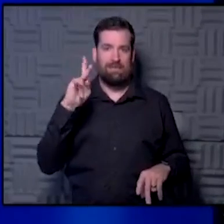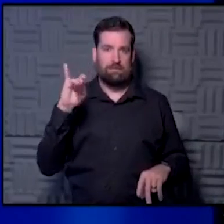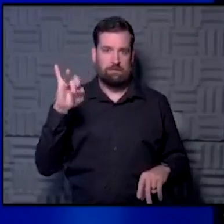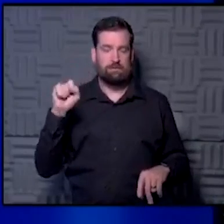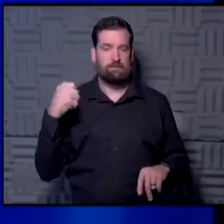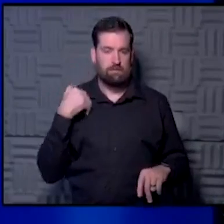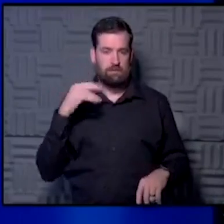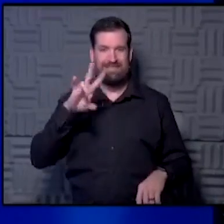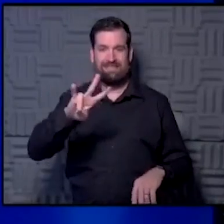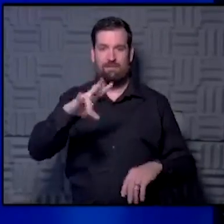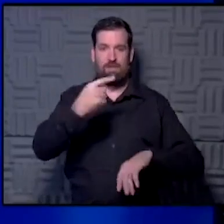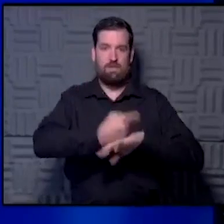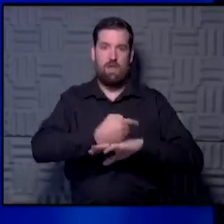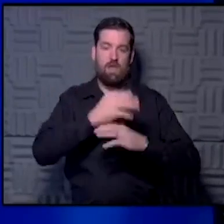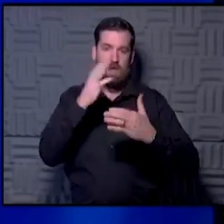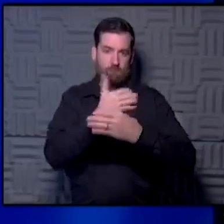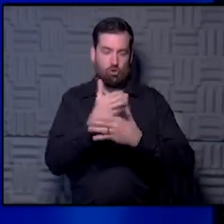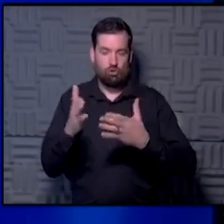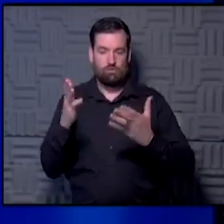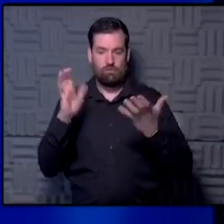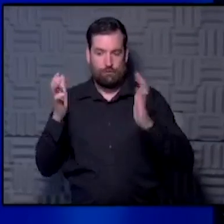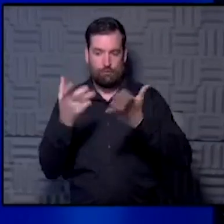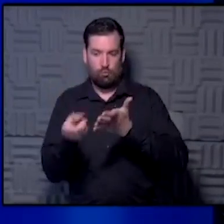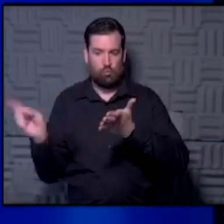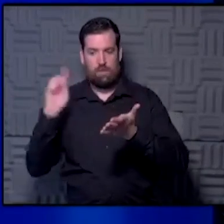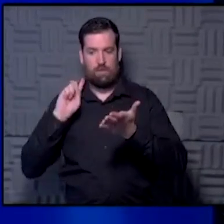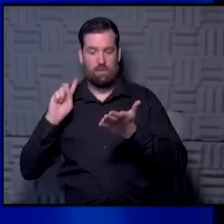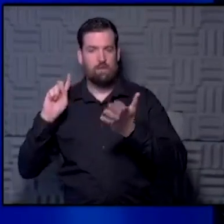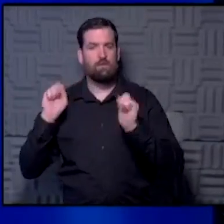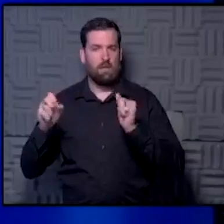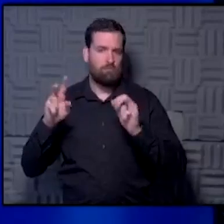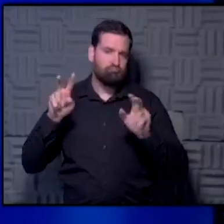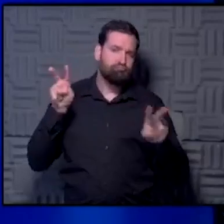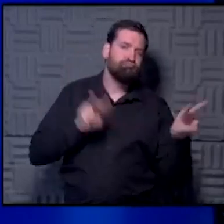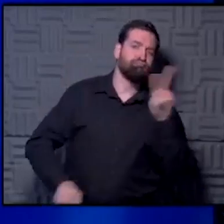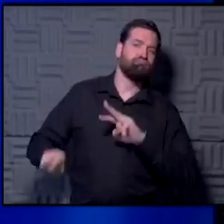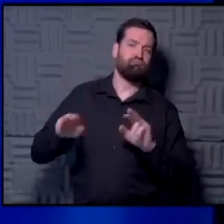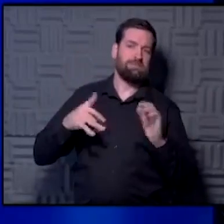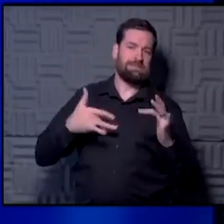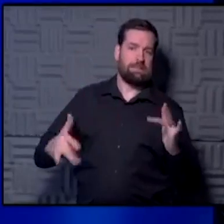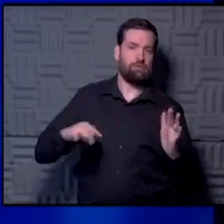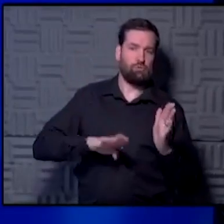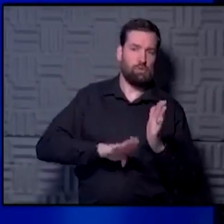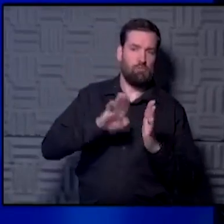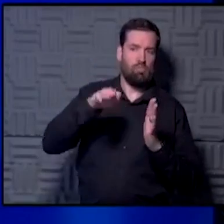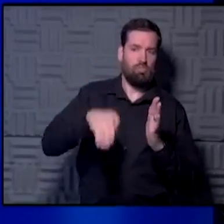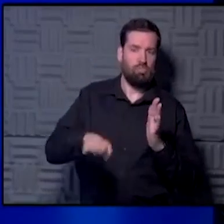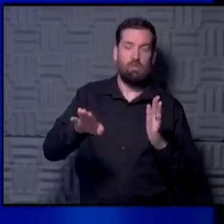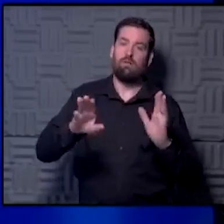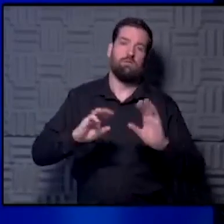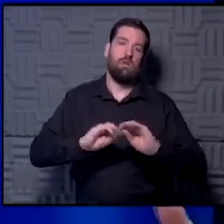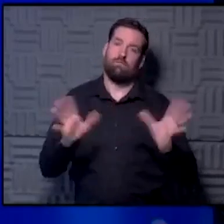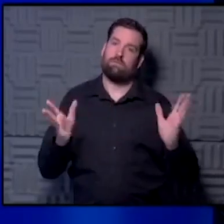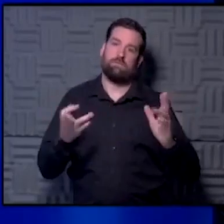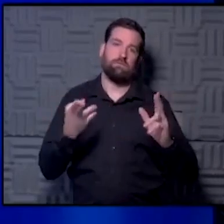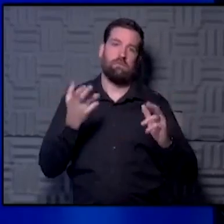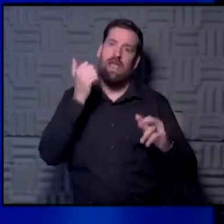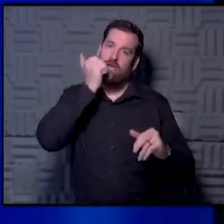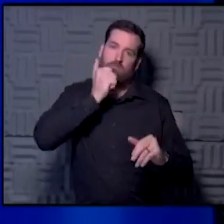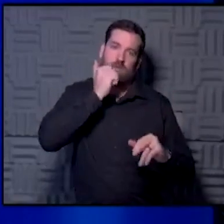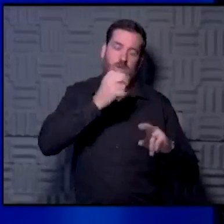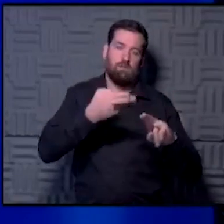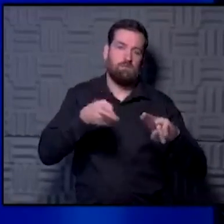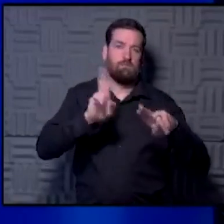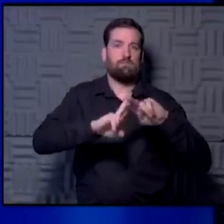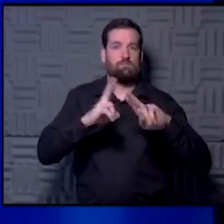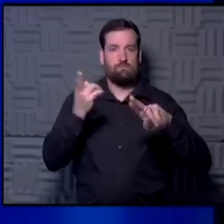rolling average that compares it to a week ago. How are we doing? So you can kind of get a sense of the trends. And that's clearly up every day. Every day I see it. It's